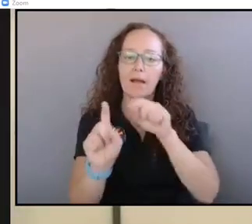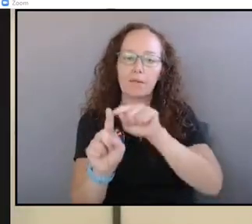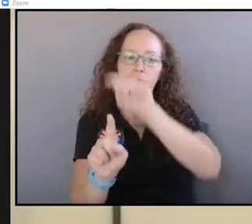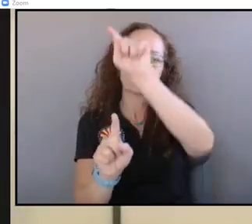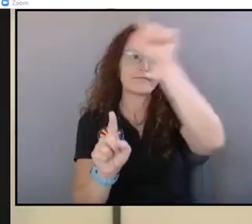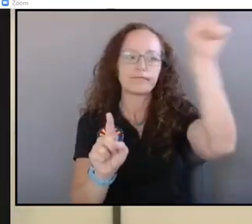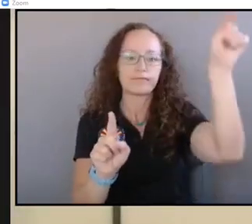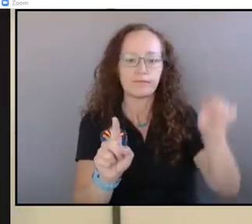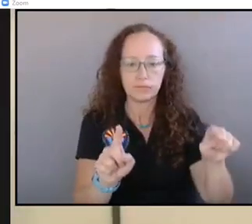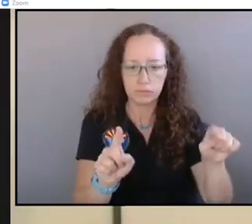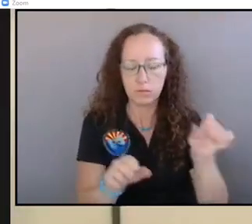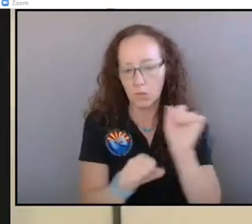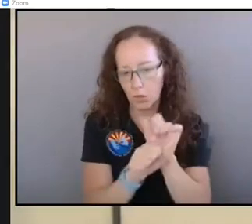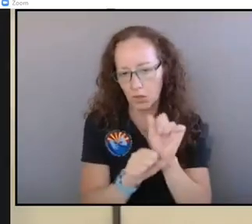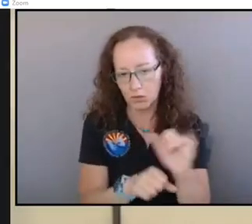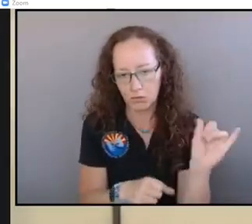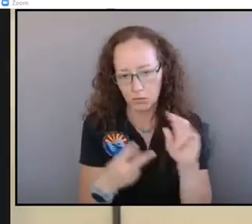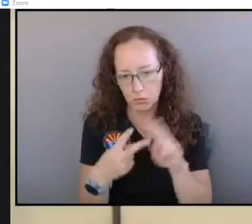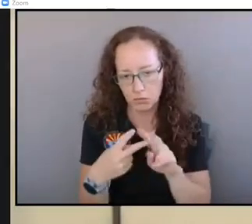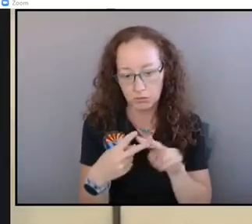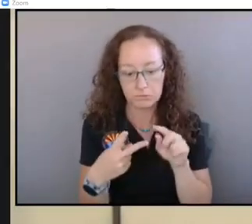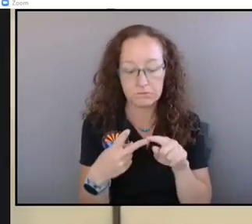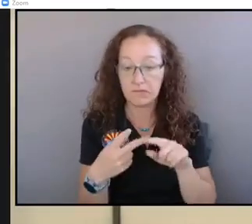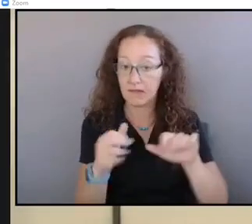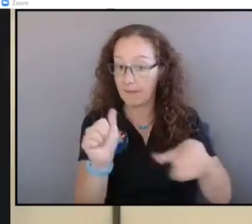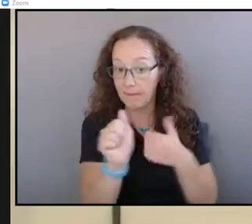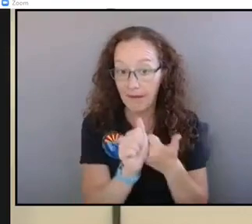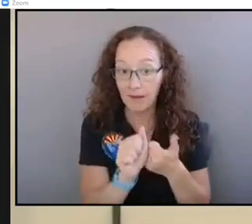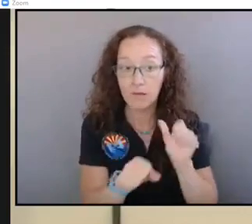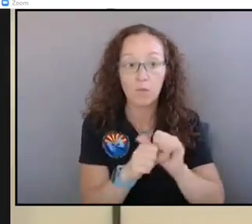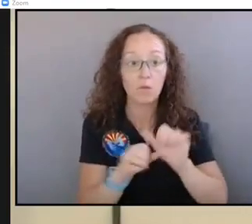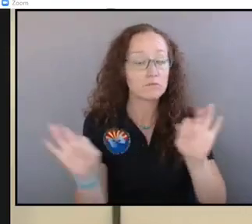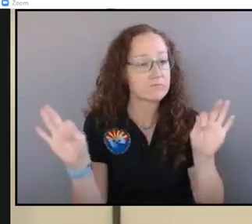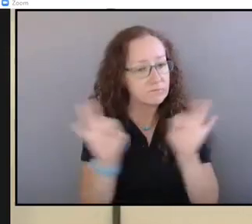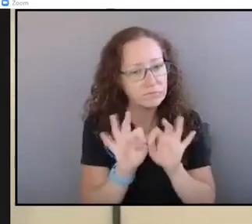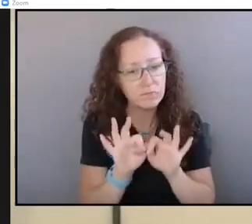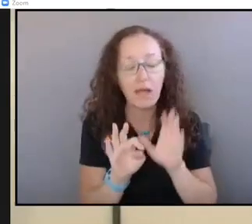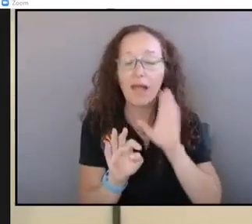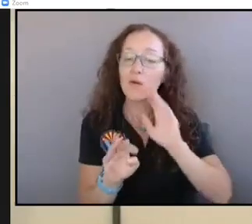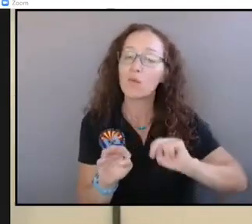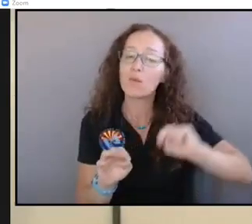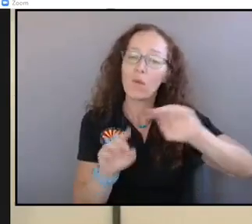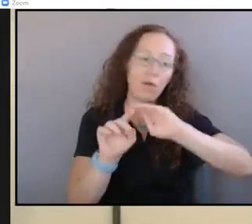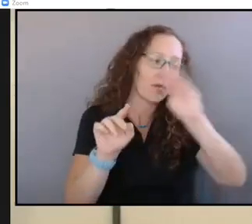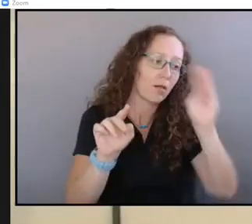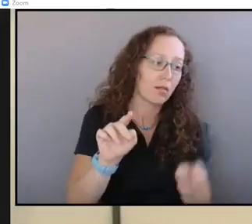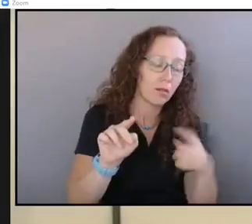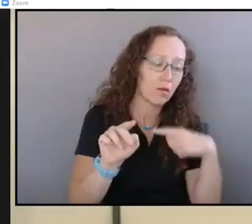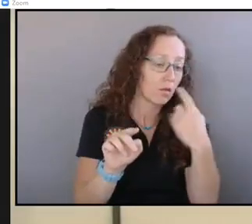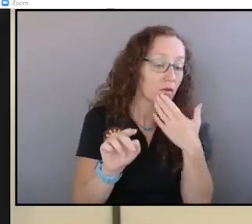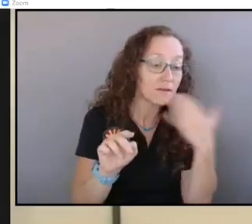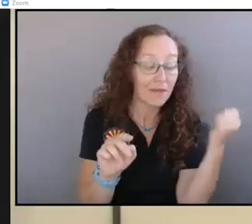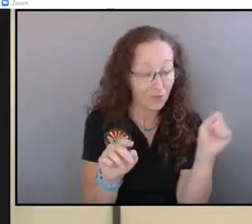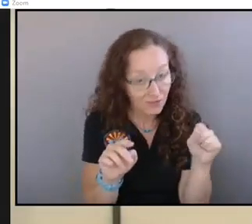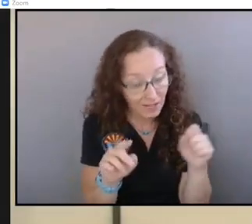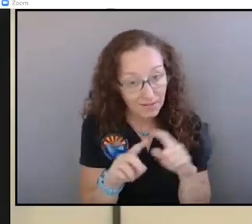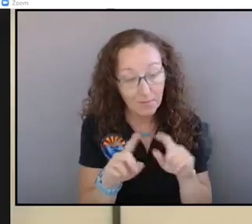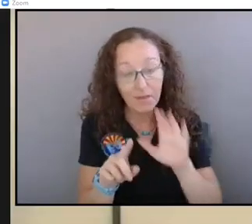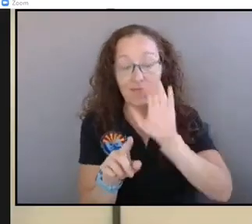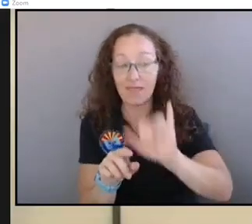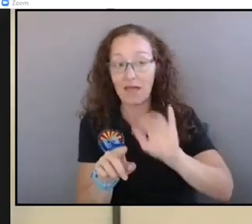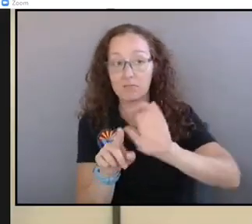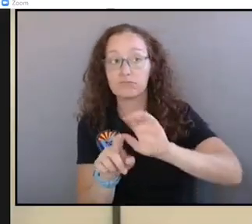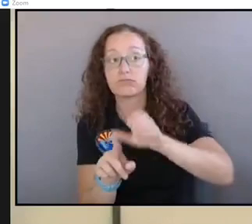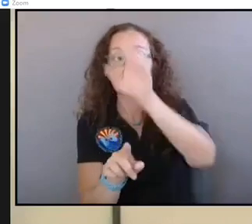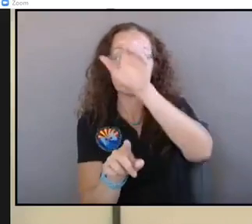contingency work is so critical. Even though the north end of the fire is looking better, the work that they're doing now